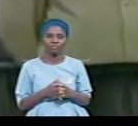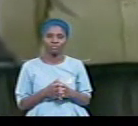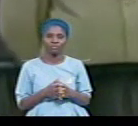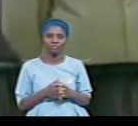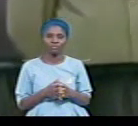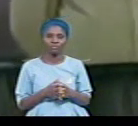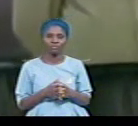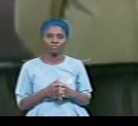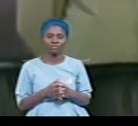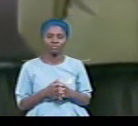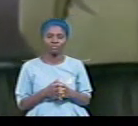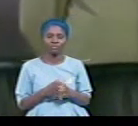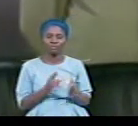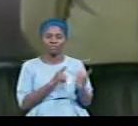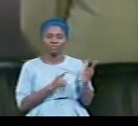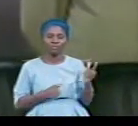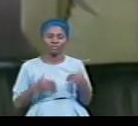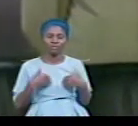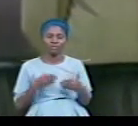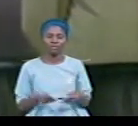The Lord has given us